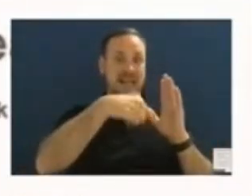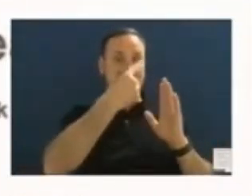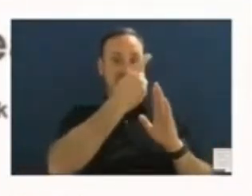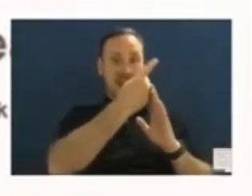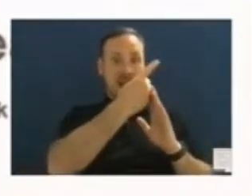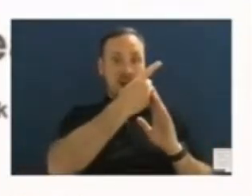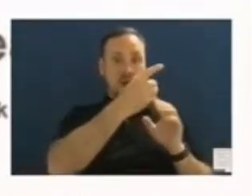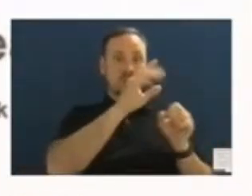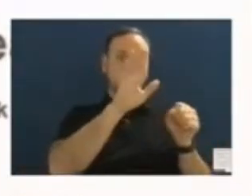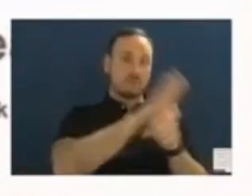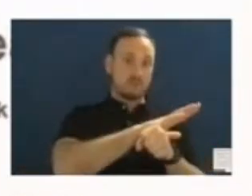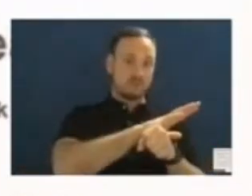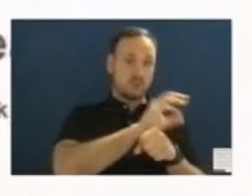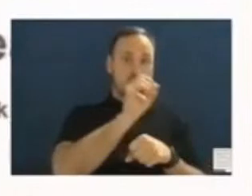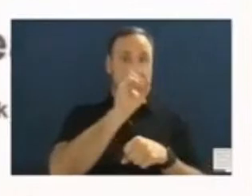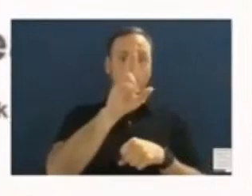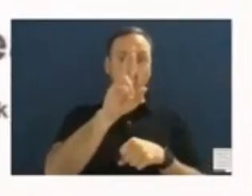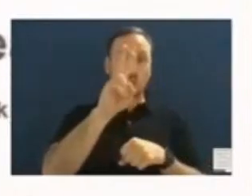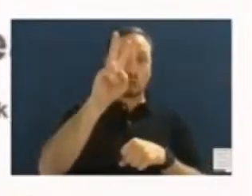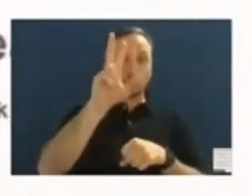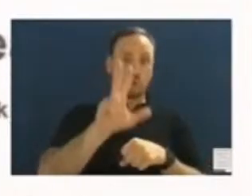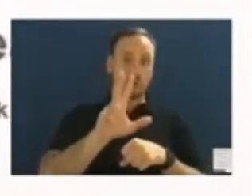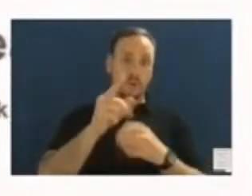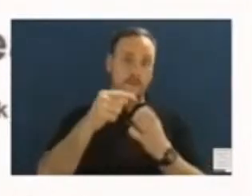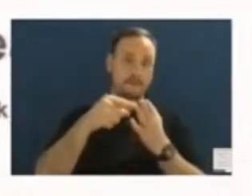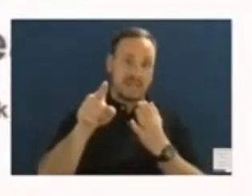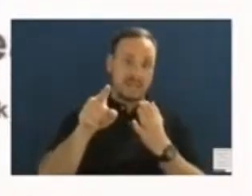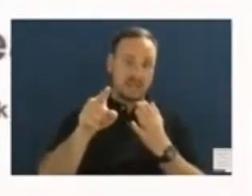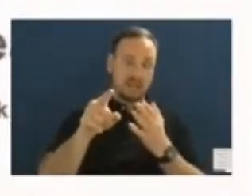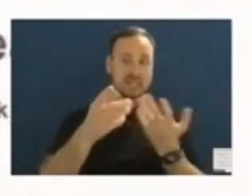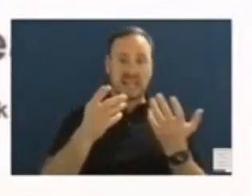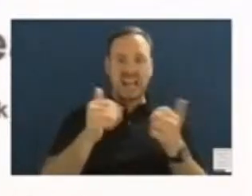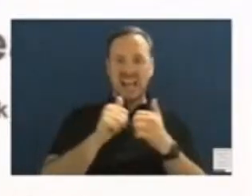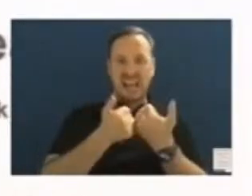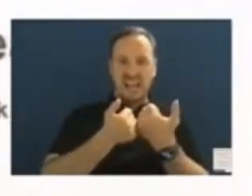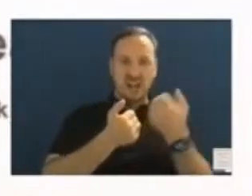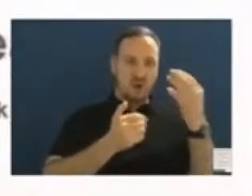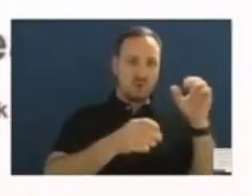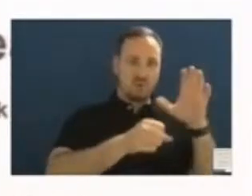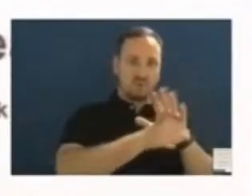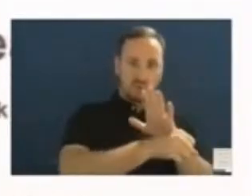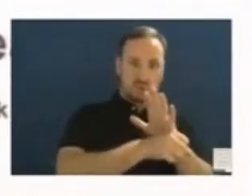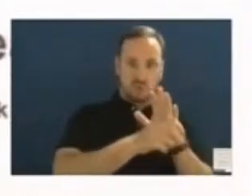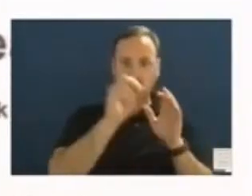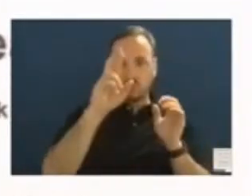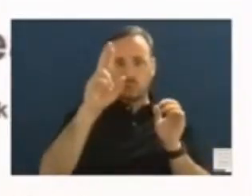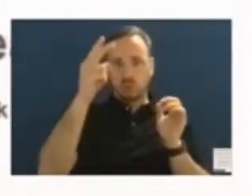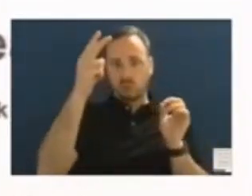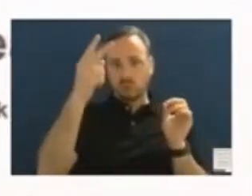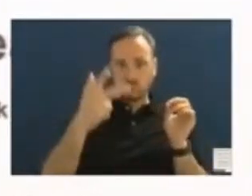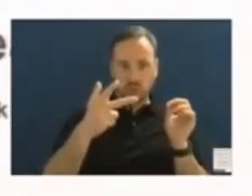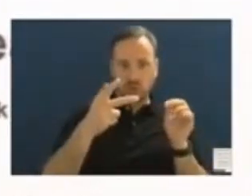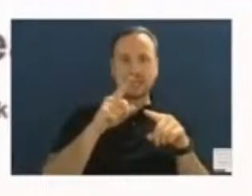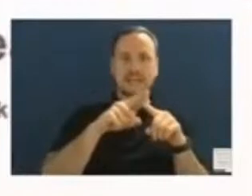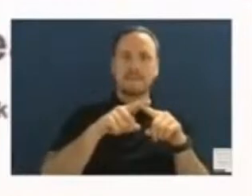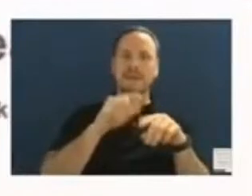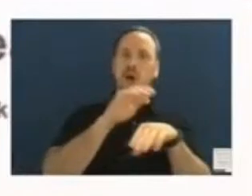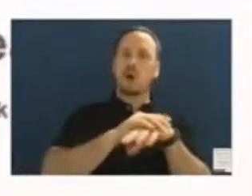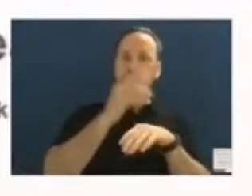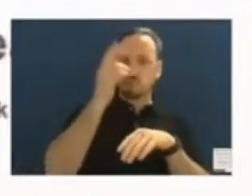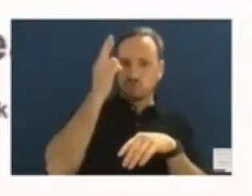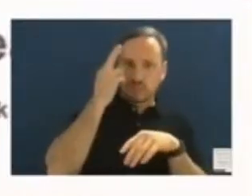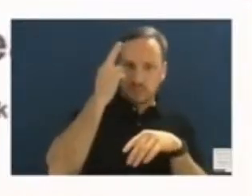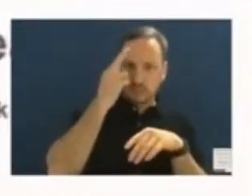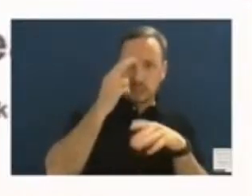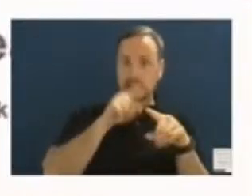The biggest distinguishing factor between whether you get full pay or partial pay is whether the qualifying reason has to do with you or the employee,